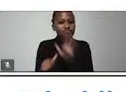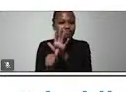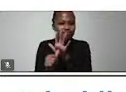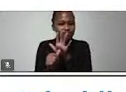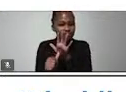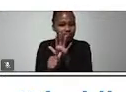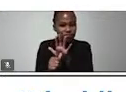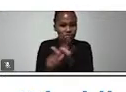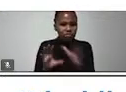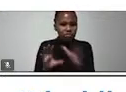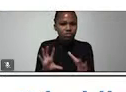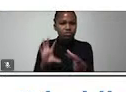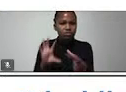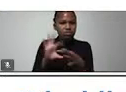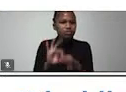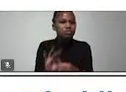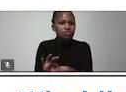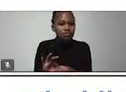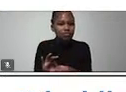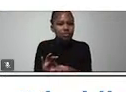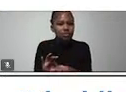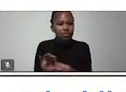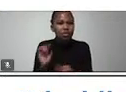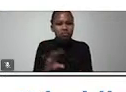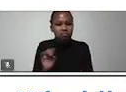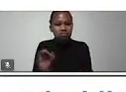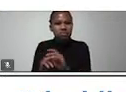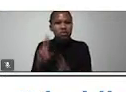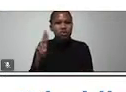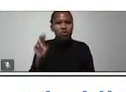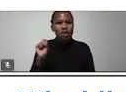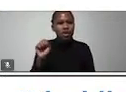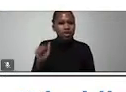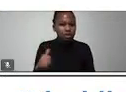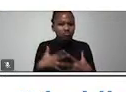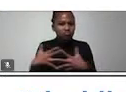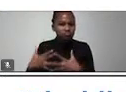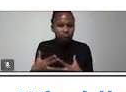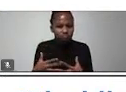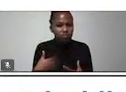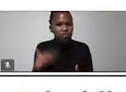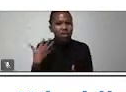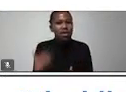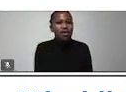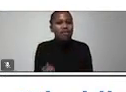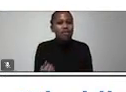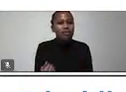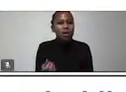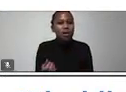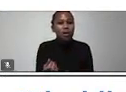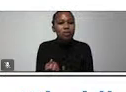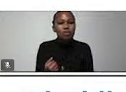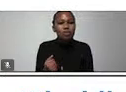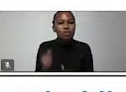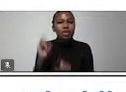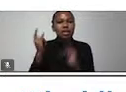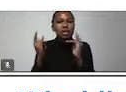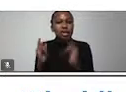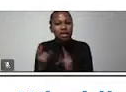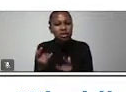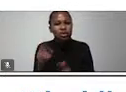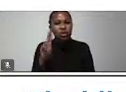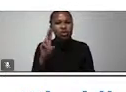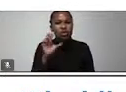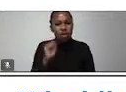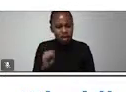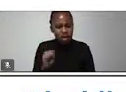we engage, you know, our potential influencers actually in the US. We've got actually the networks in the US, the industry has got its